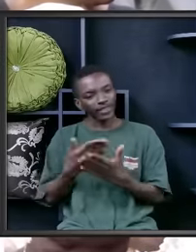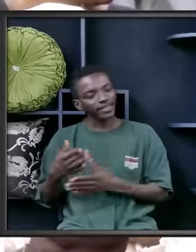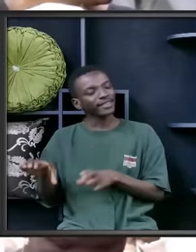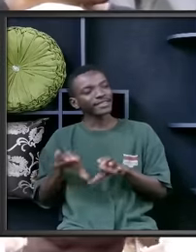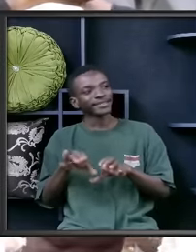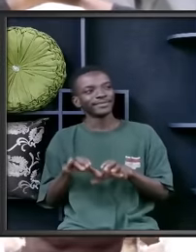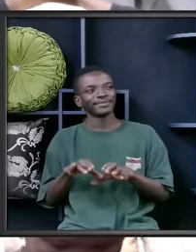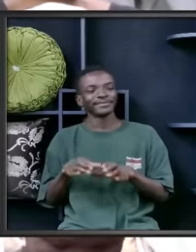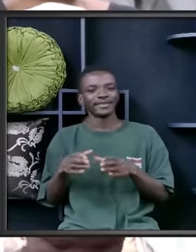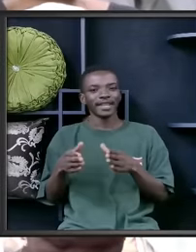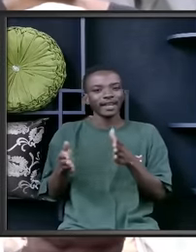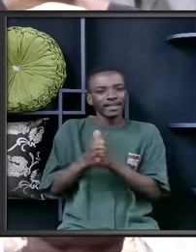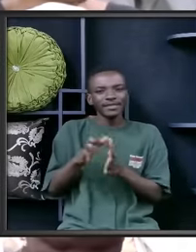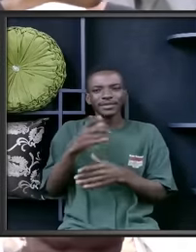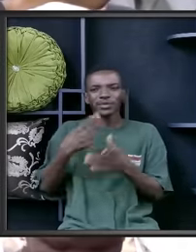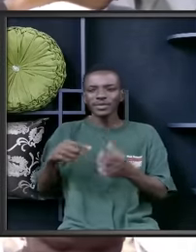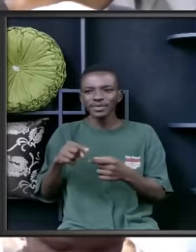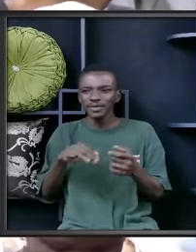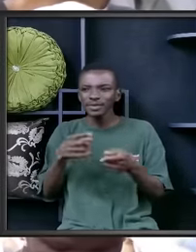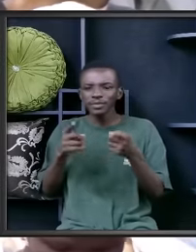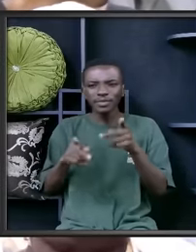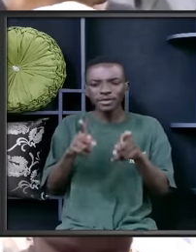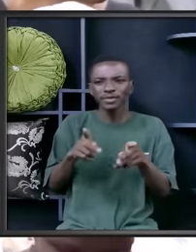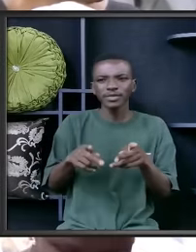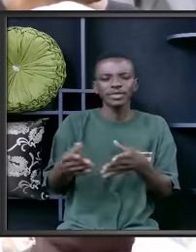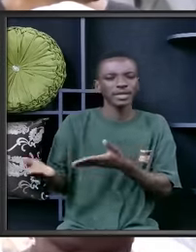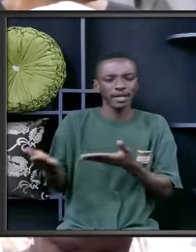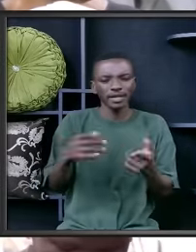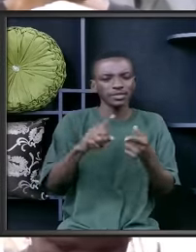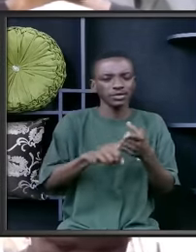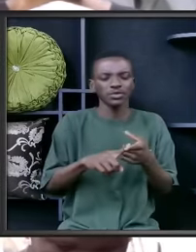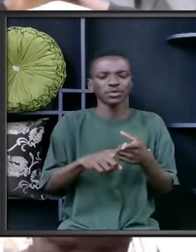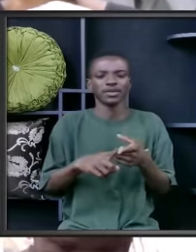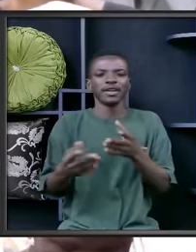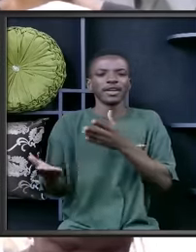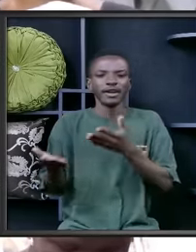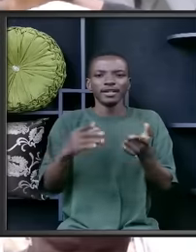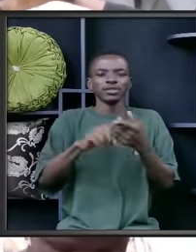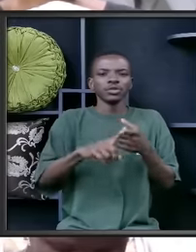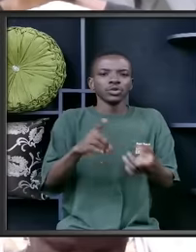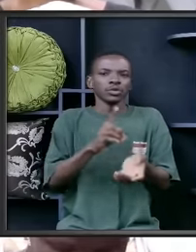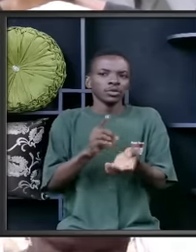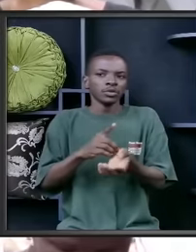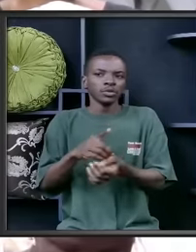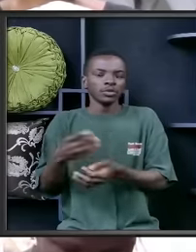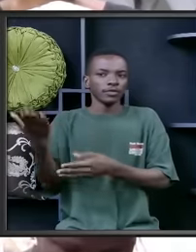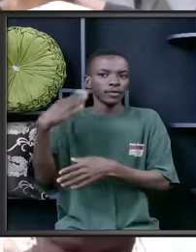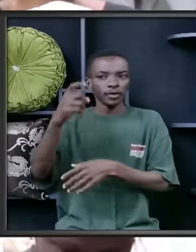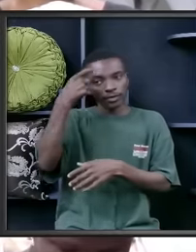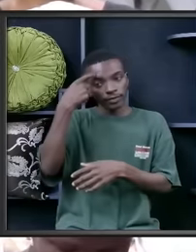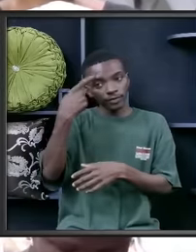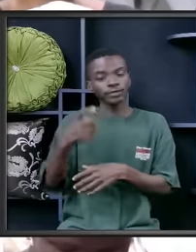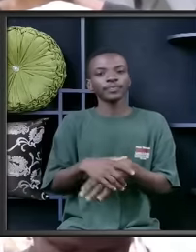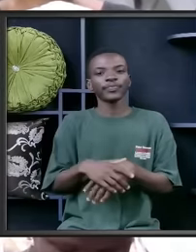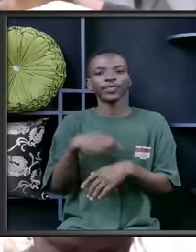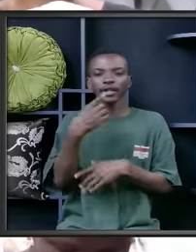ask me, say, waiting, that is, which people I don't carry them to. I don't carry them to Dr. Sam Egwu, the former governor.